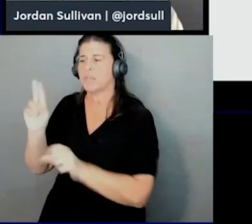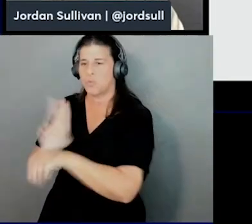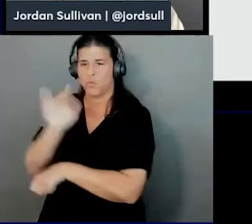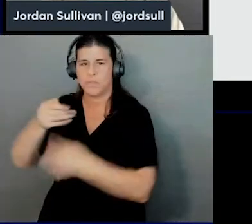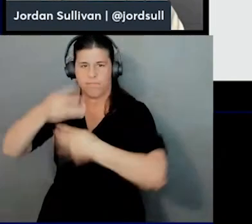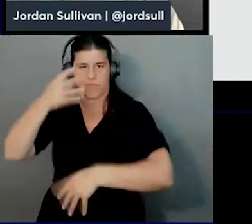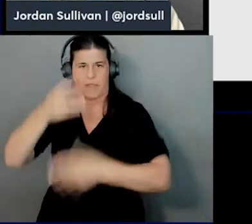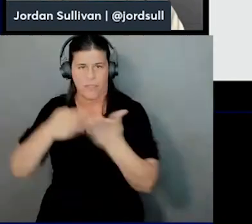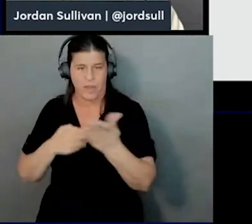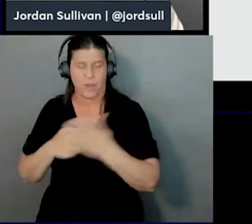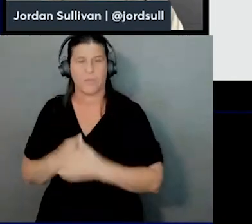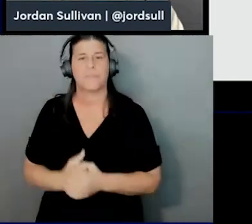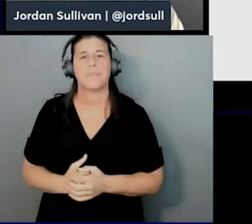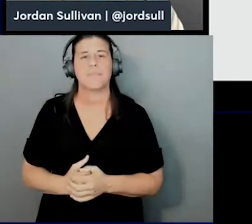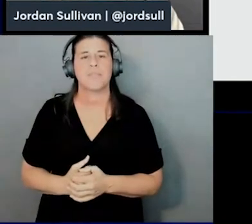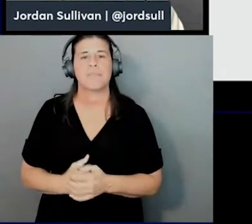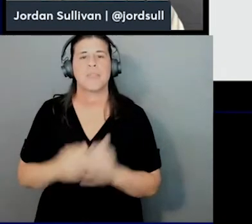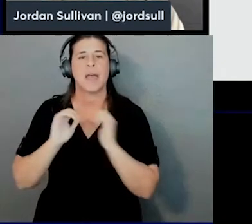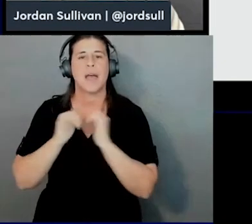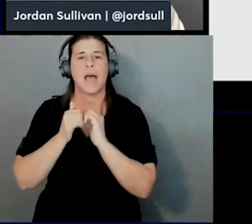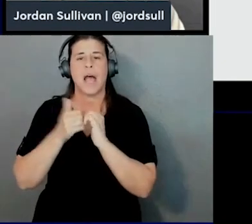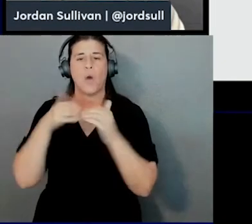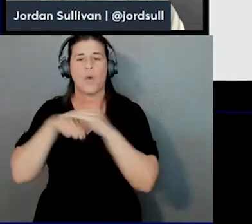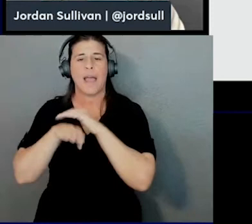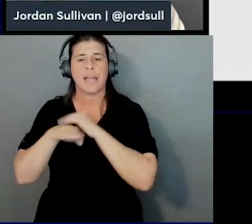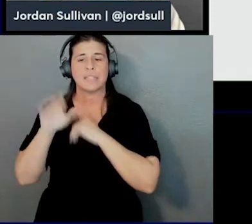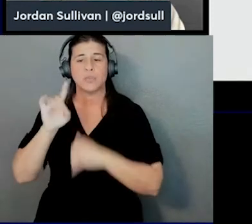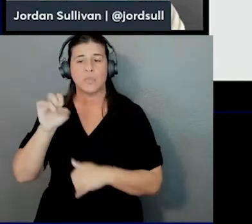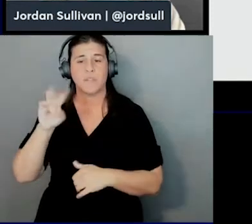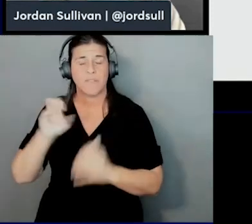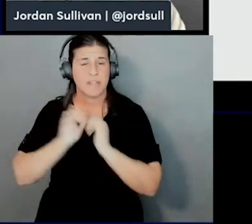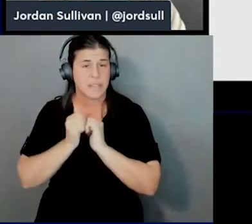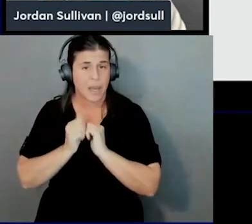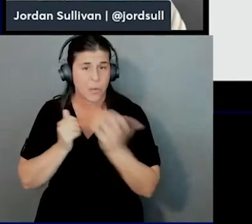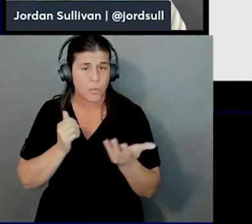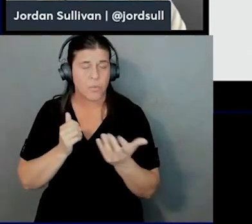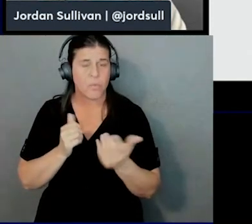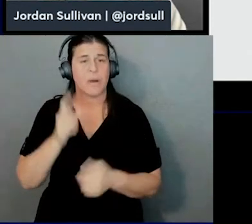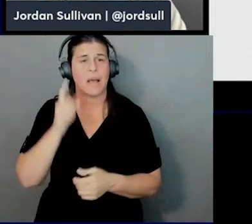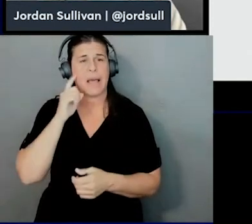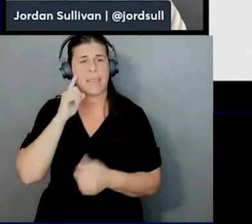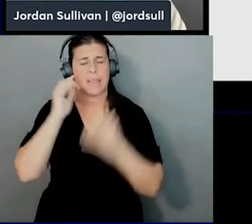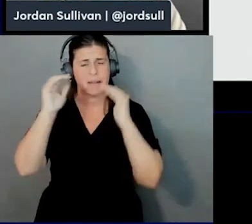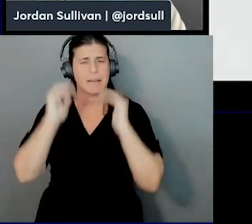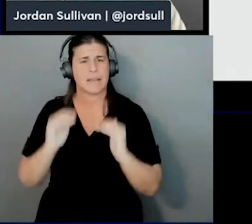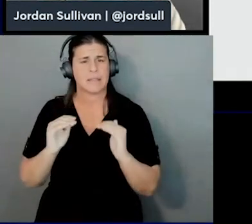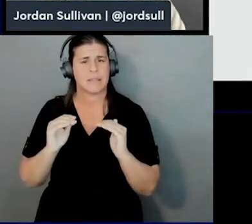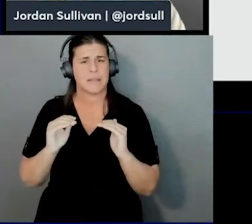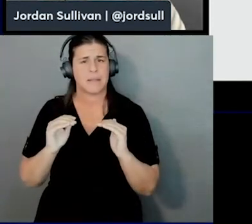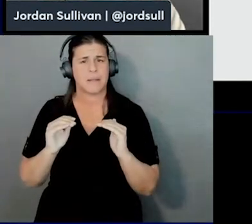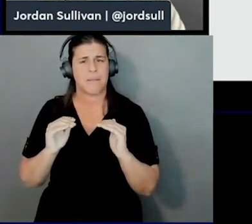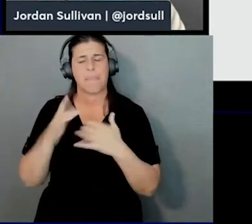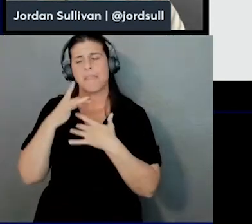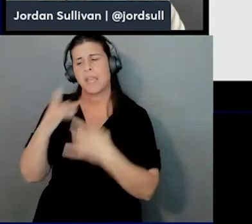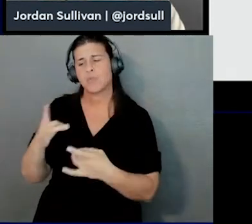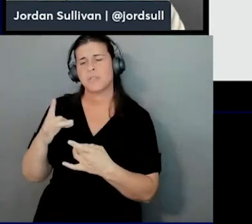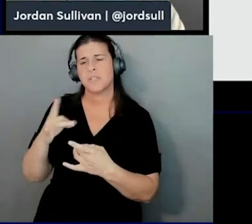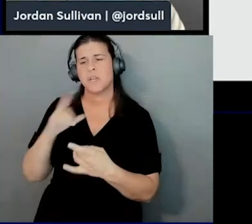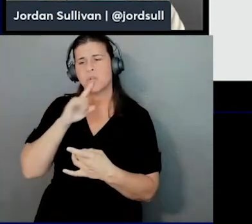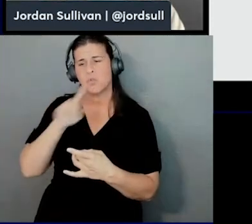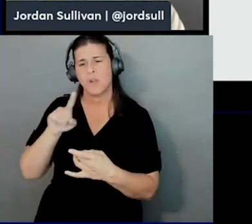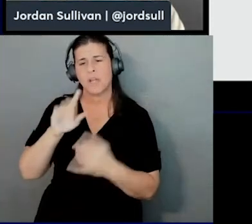So here, how you get access to the devices. I think next thing, which is interesting, is to actually how to